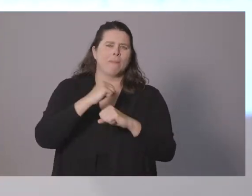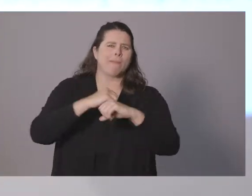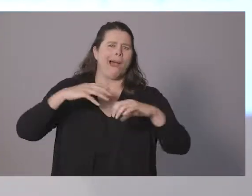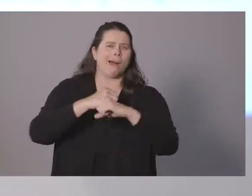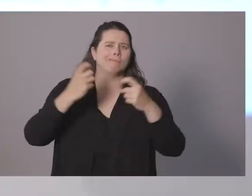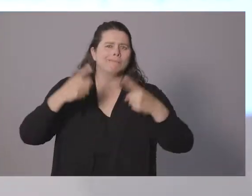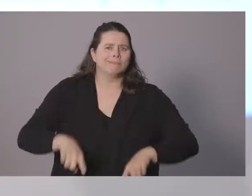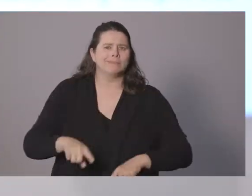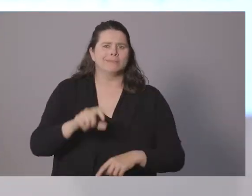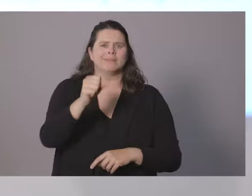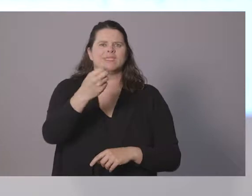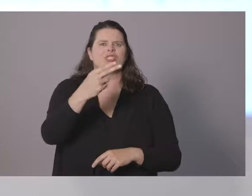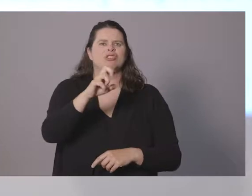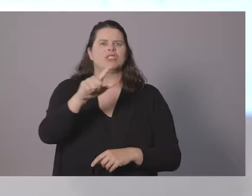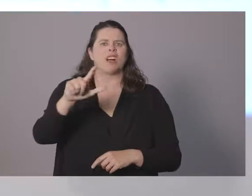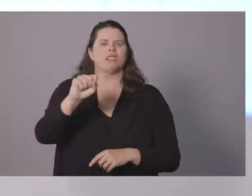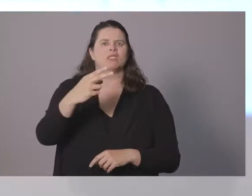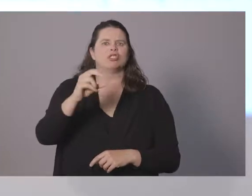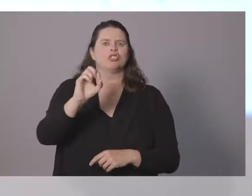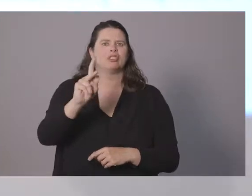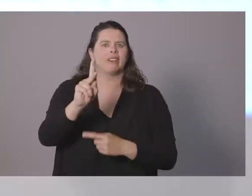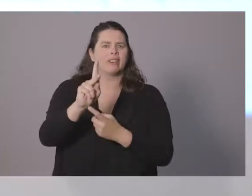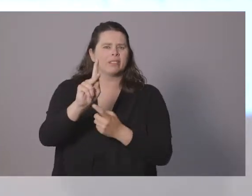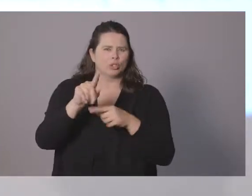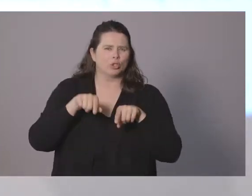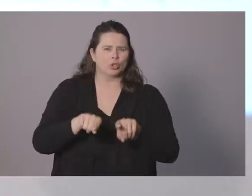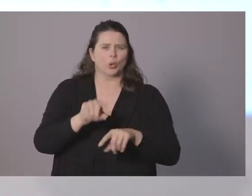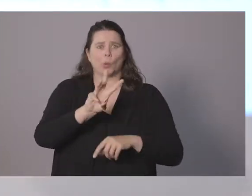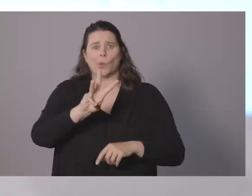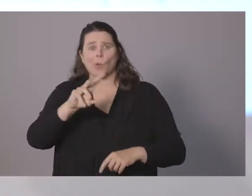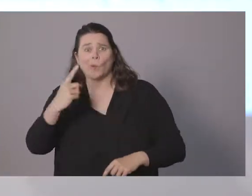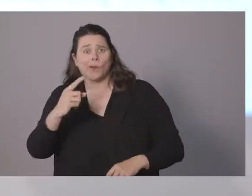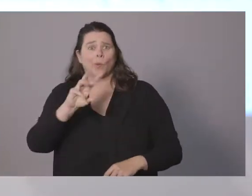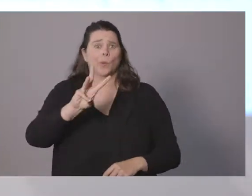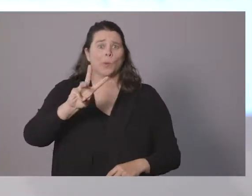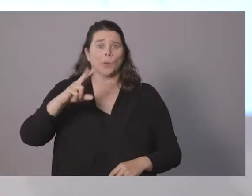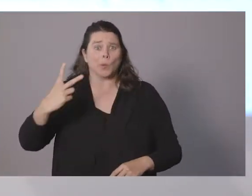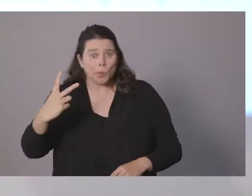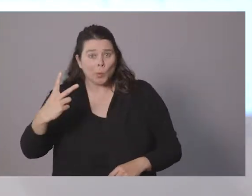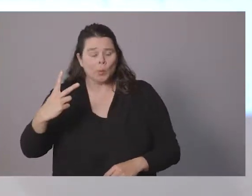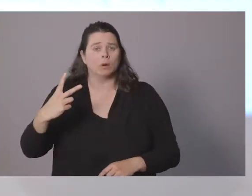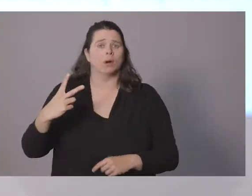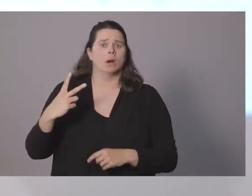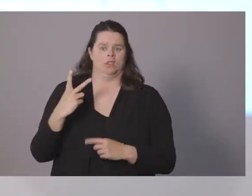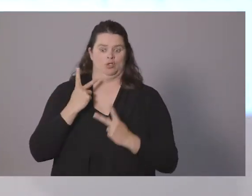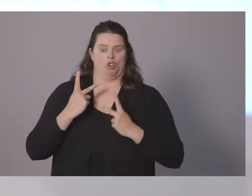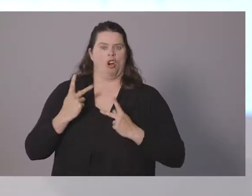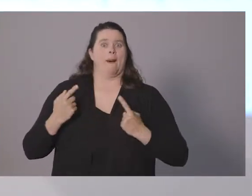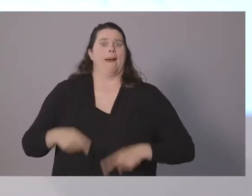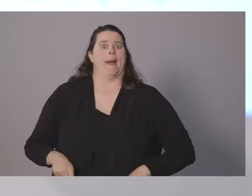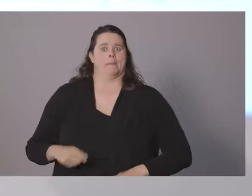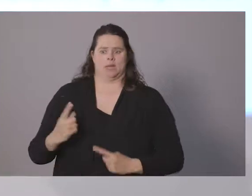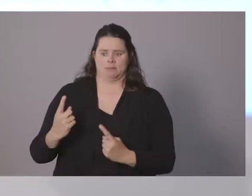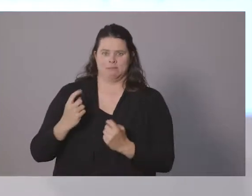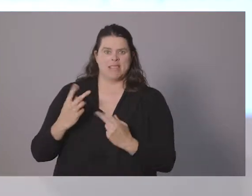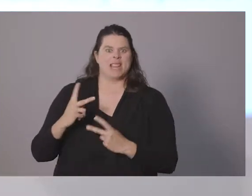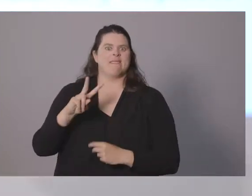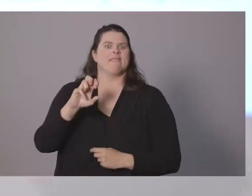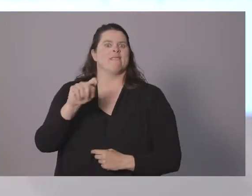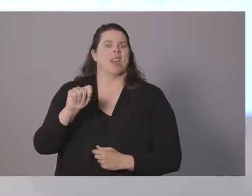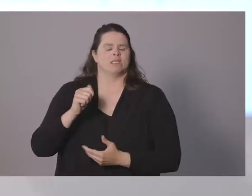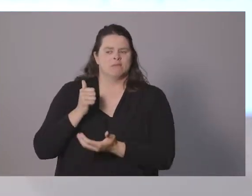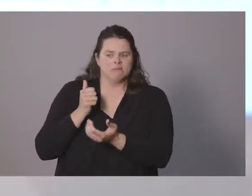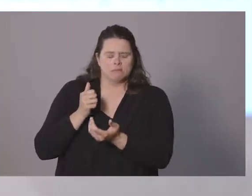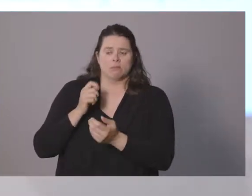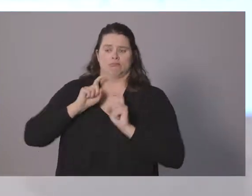stopped talking about trauma, and we didn't really treat trauma, and we didn't really look at it in other aspects. And then when the Vietnam